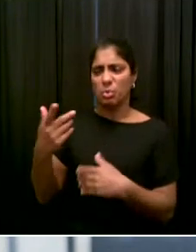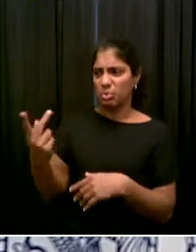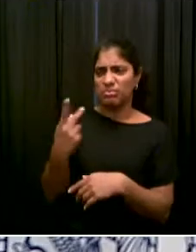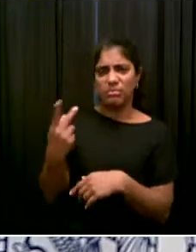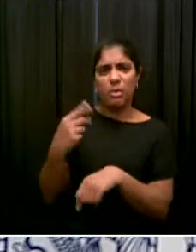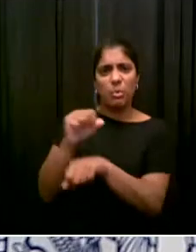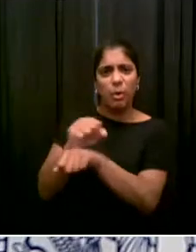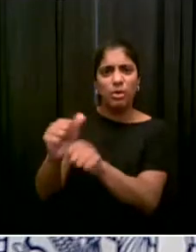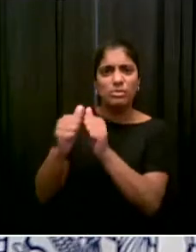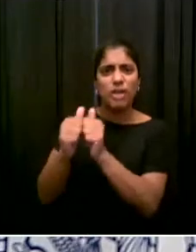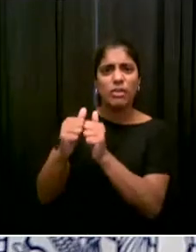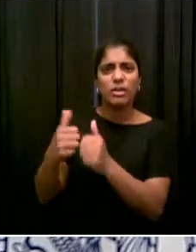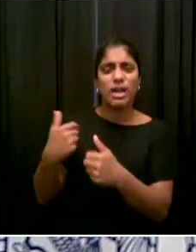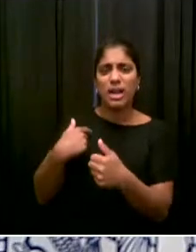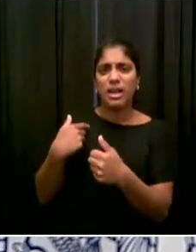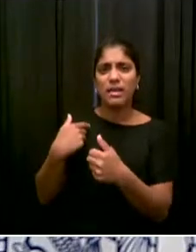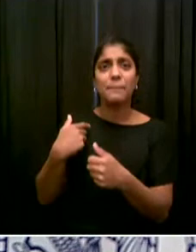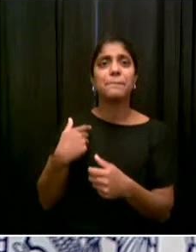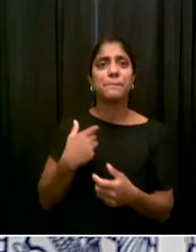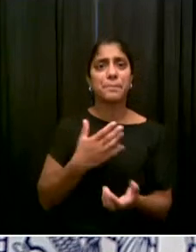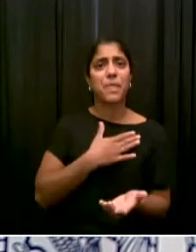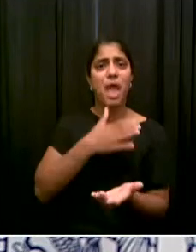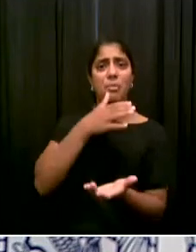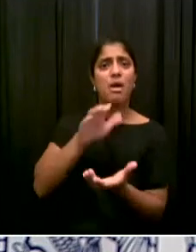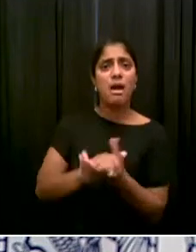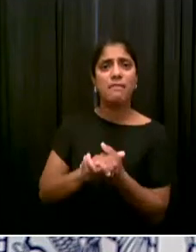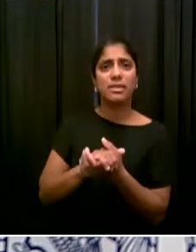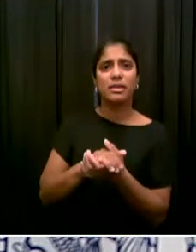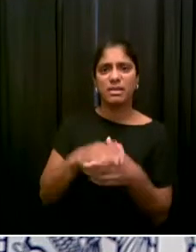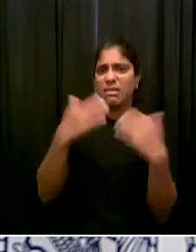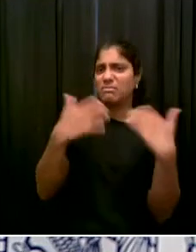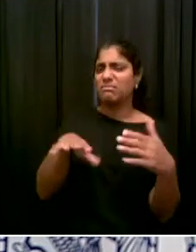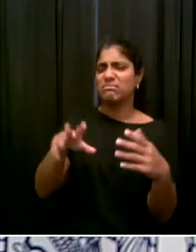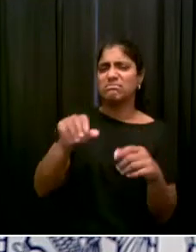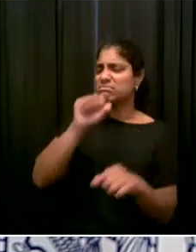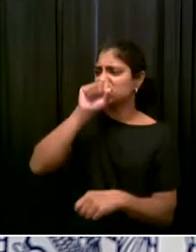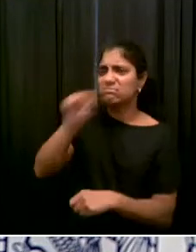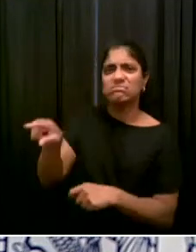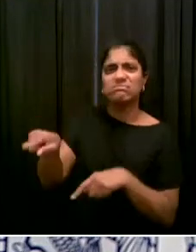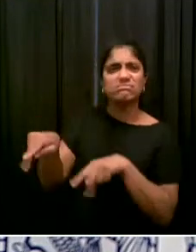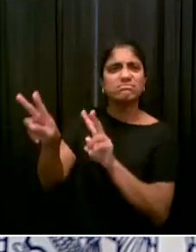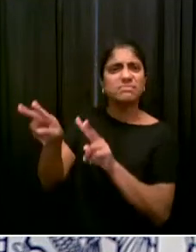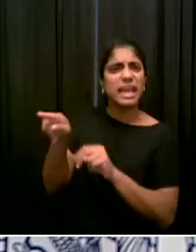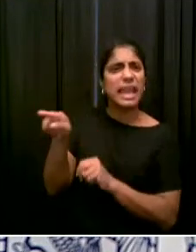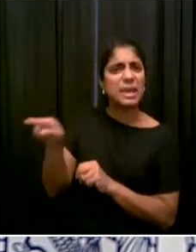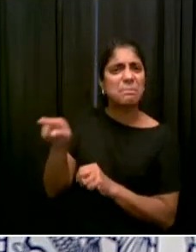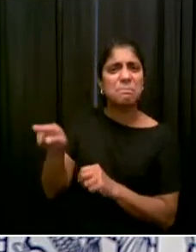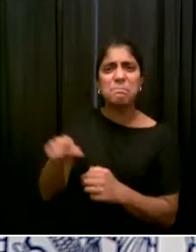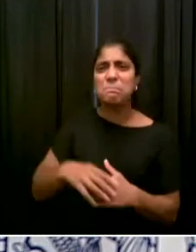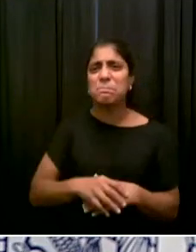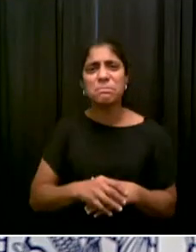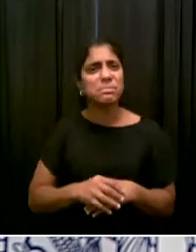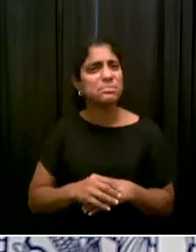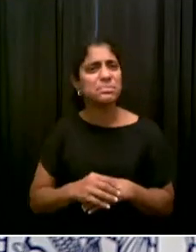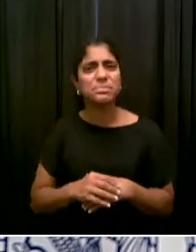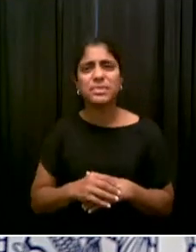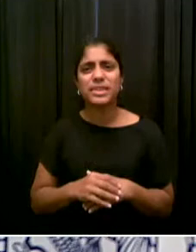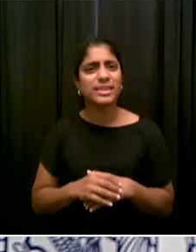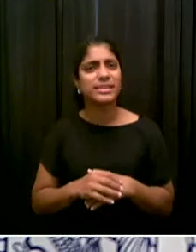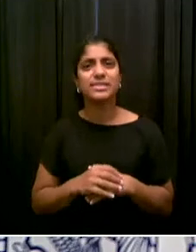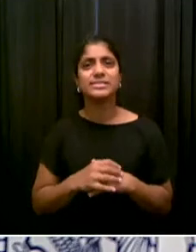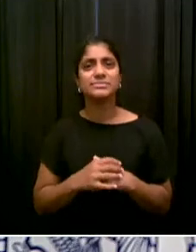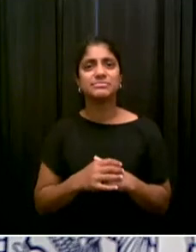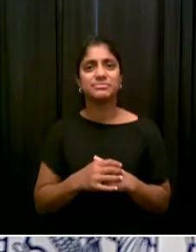as a guide. Very recently, one more thing to say, we had the extraordinary challenge of COVID,